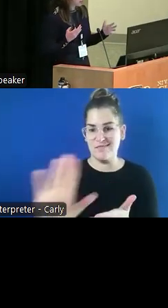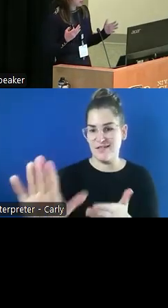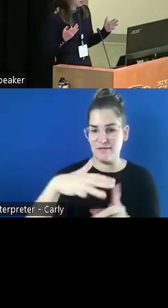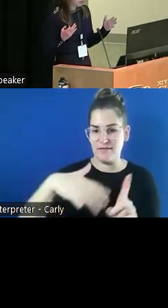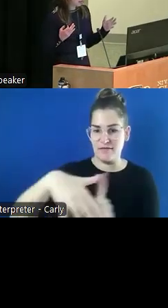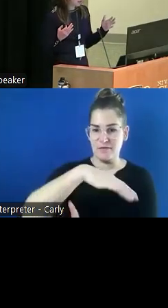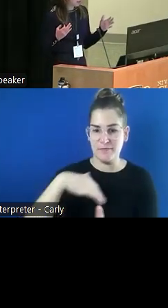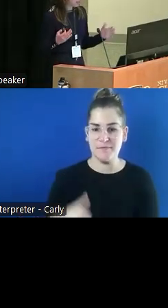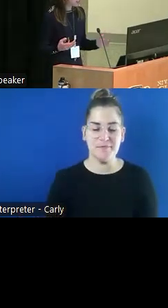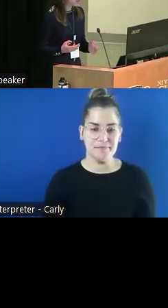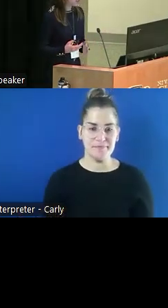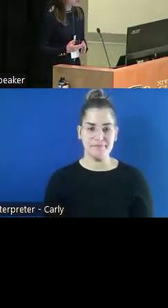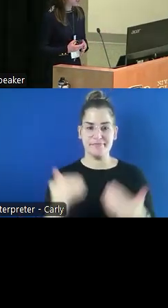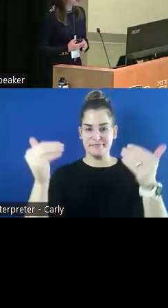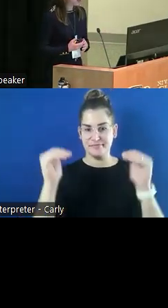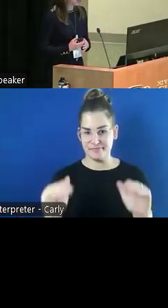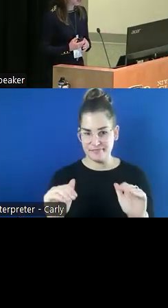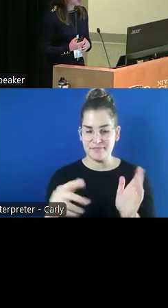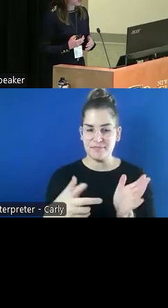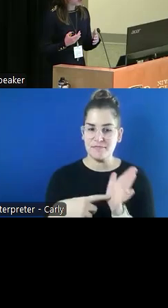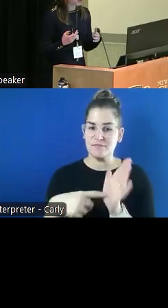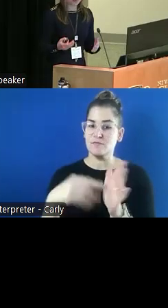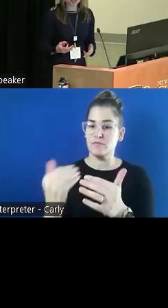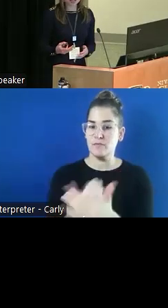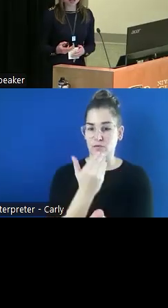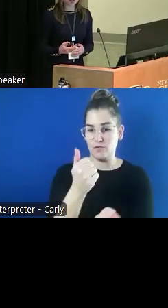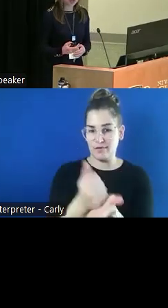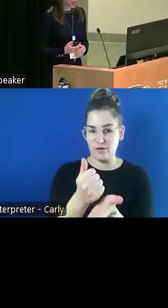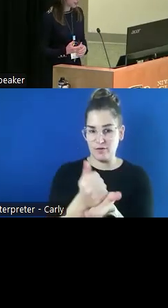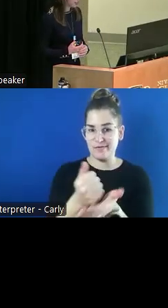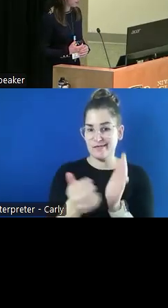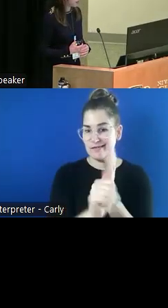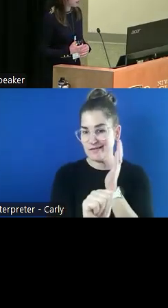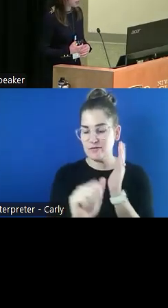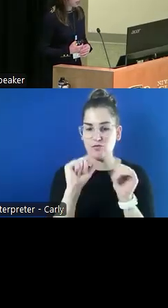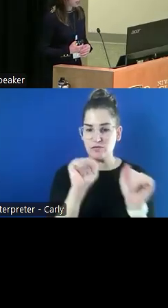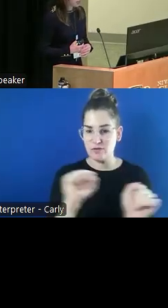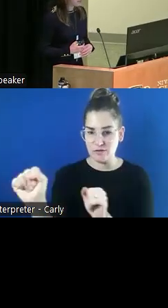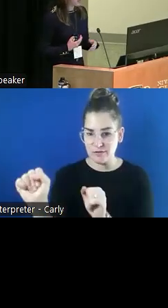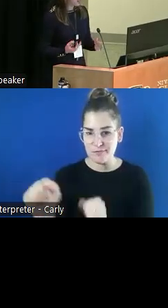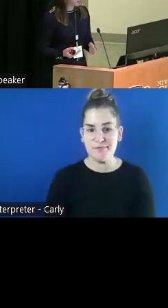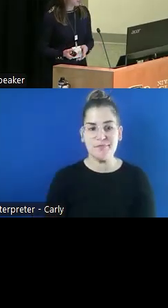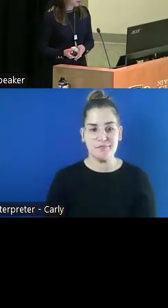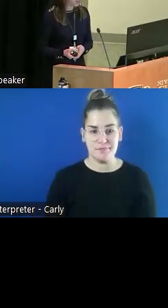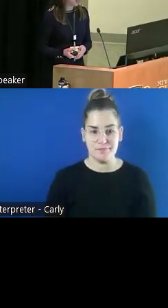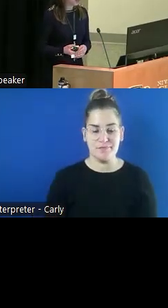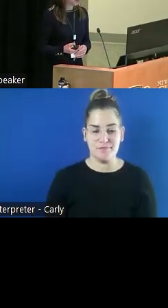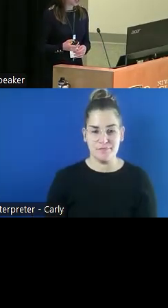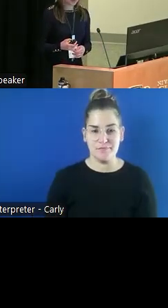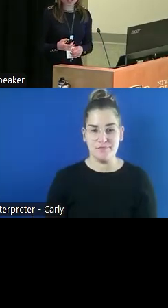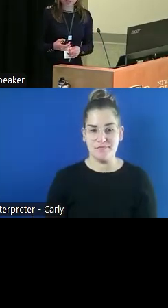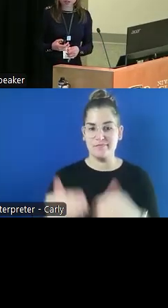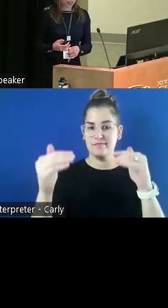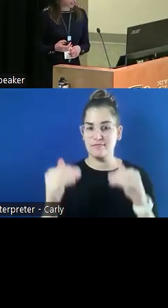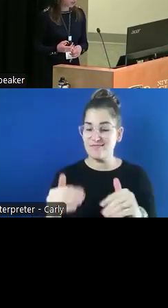Next, in the session, we would demonstrate a new therapy skill or strategy. There would be in-session practice of new